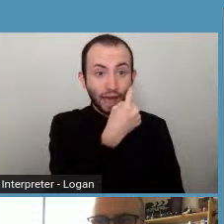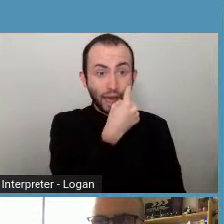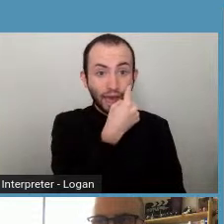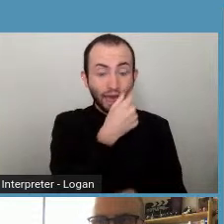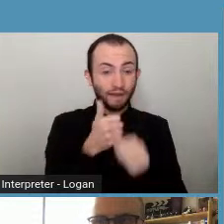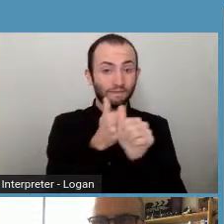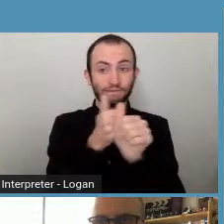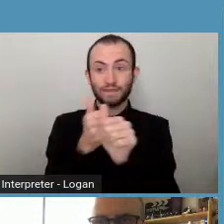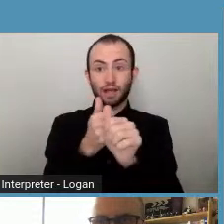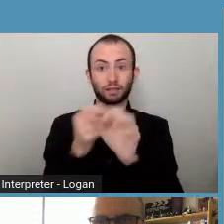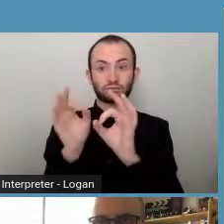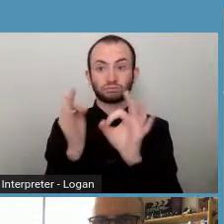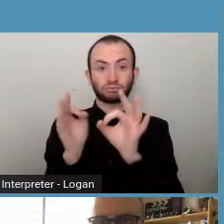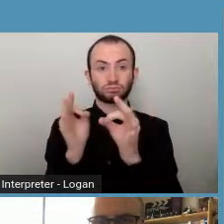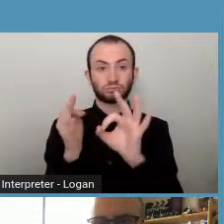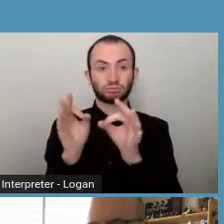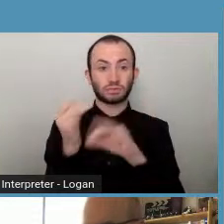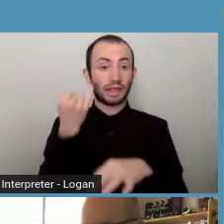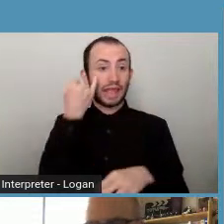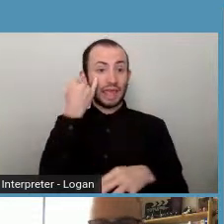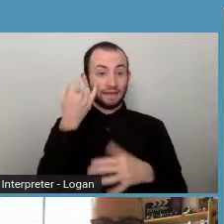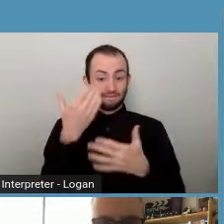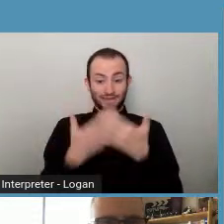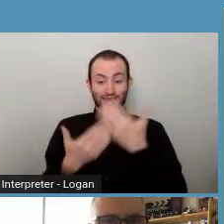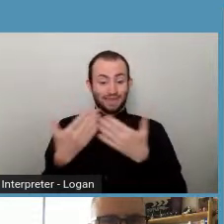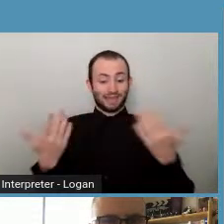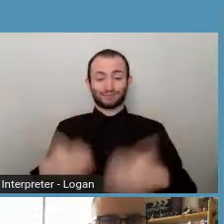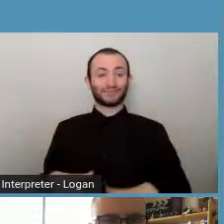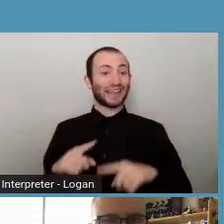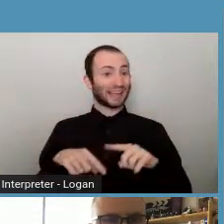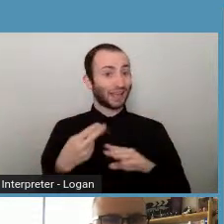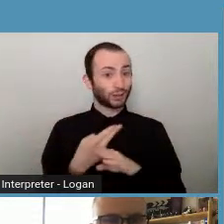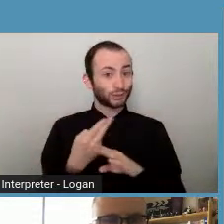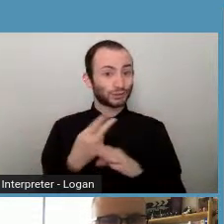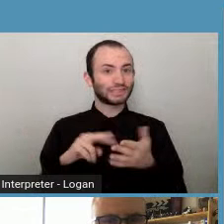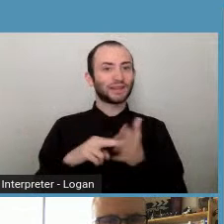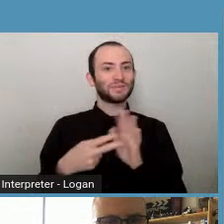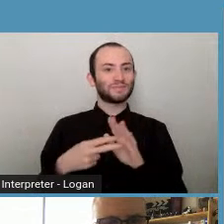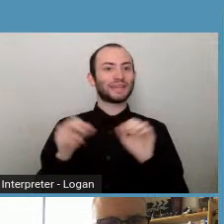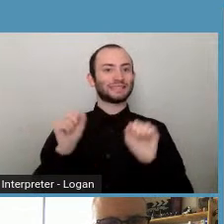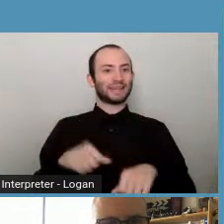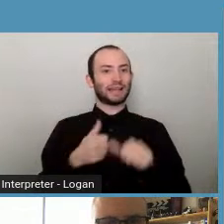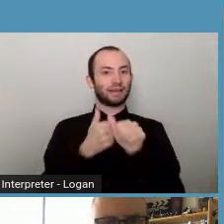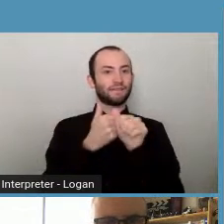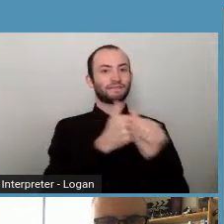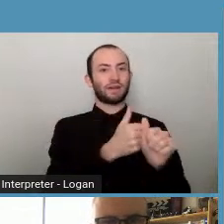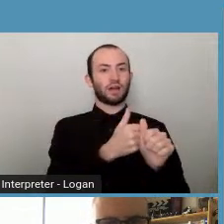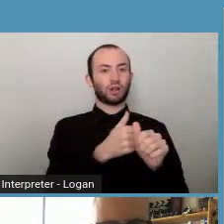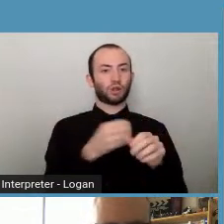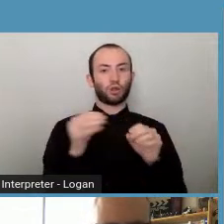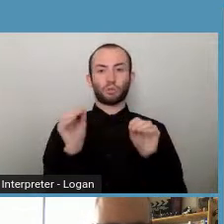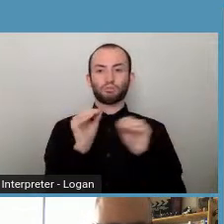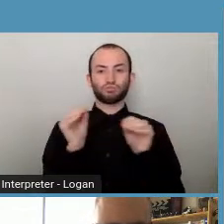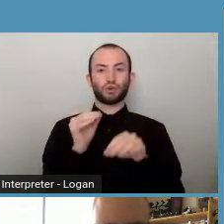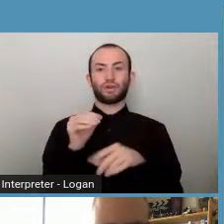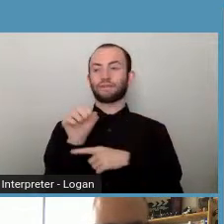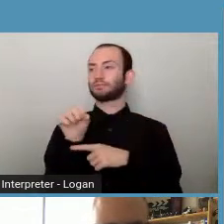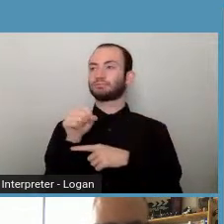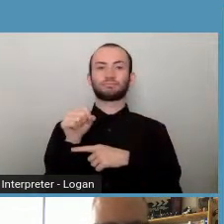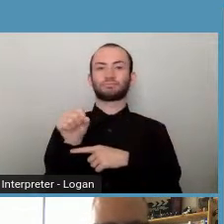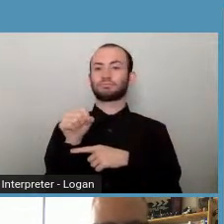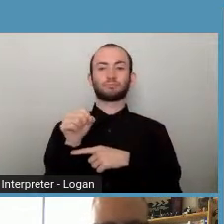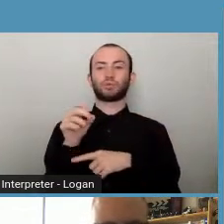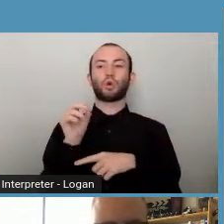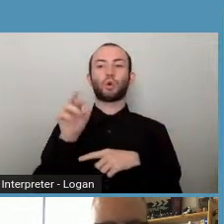to use physical limbs in order to actuate technology, we can track your eye or your head movements and use that to